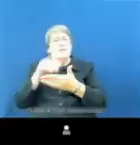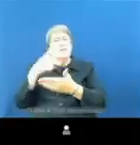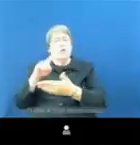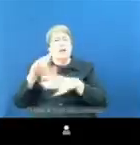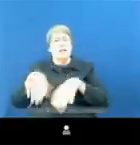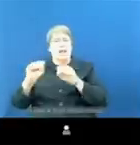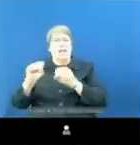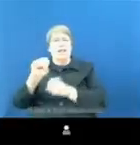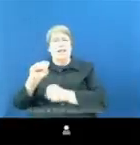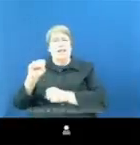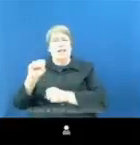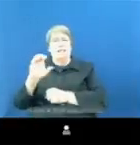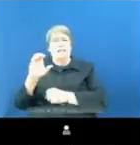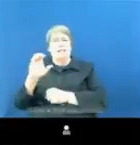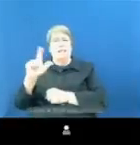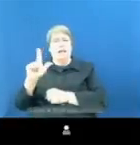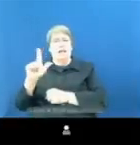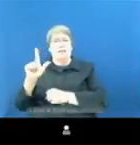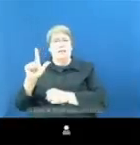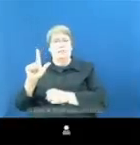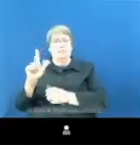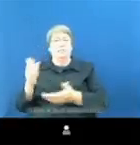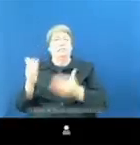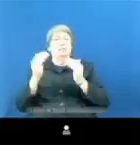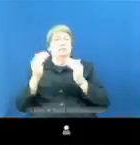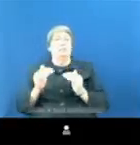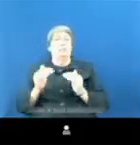The discourse structure of ASL legal text.